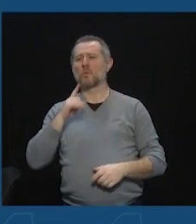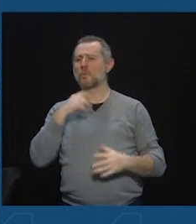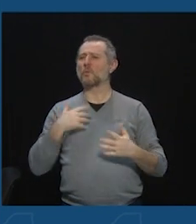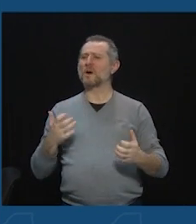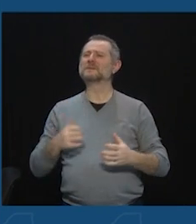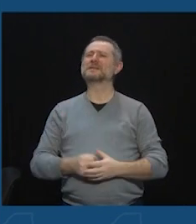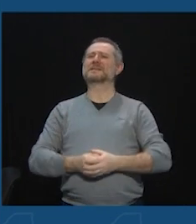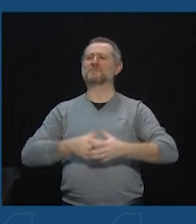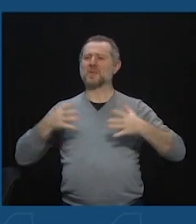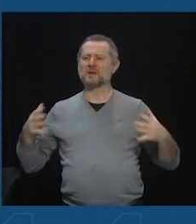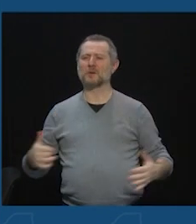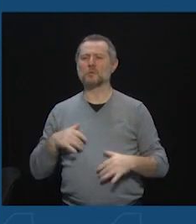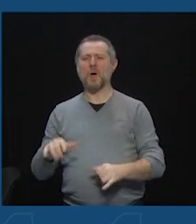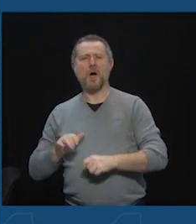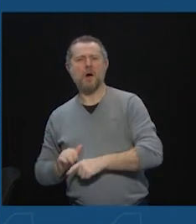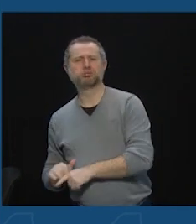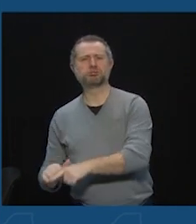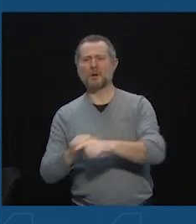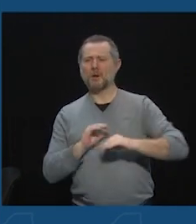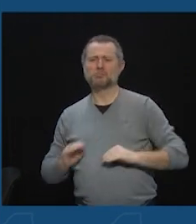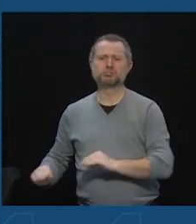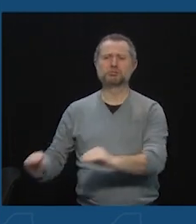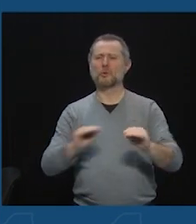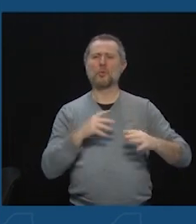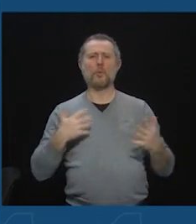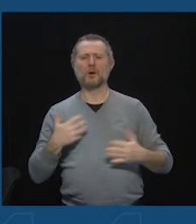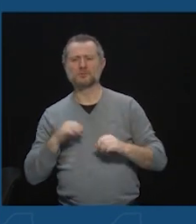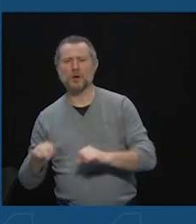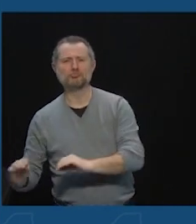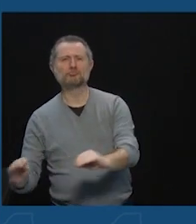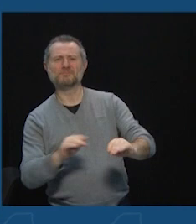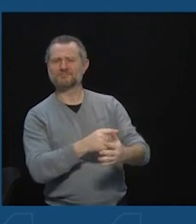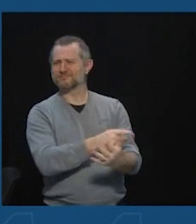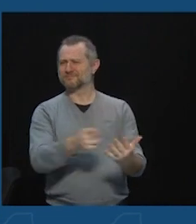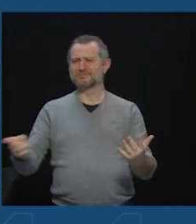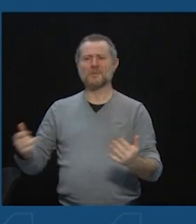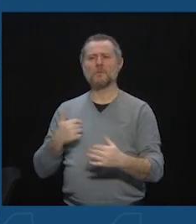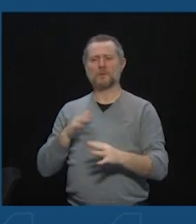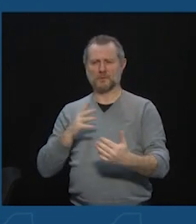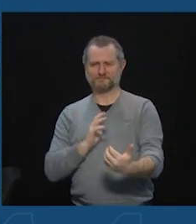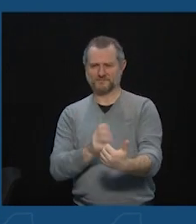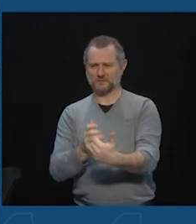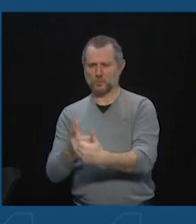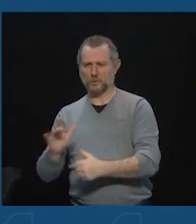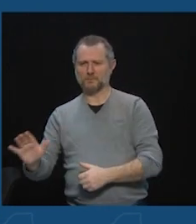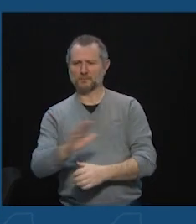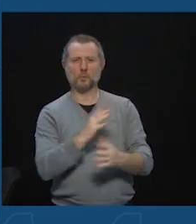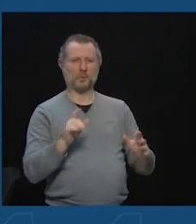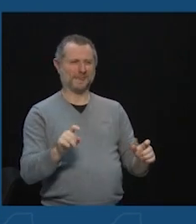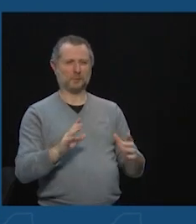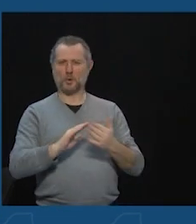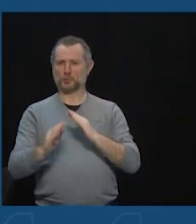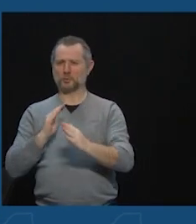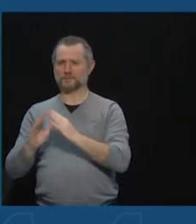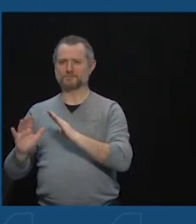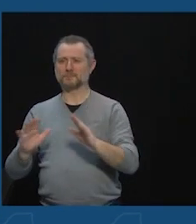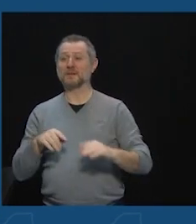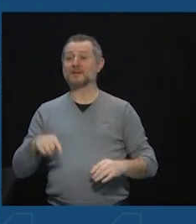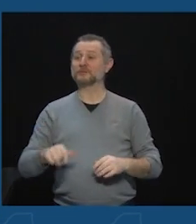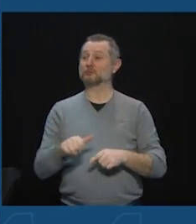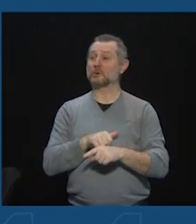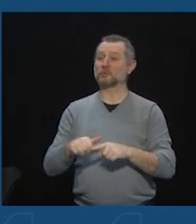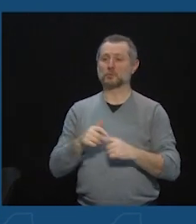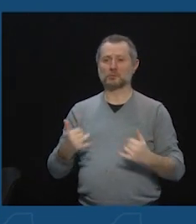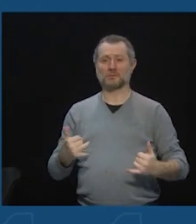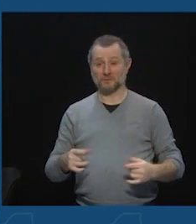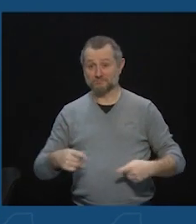train here and what we train on here to meet the current needs of our communities? This training today, having all of you here,